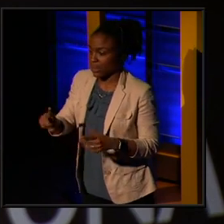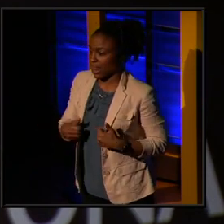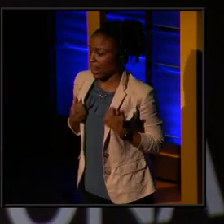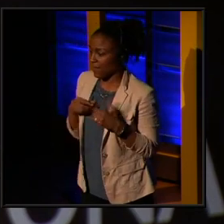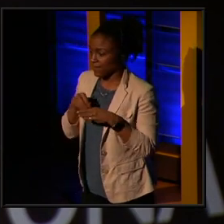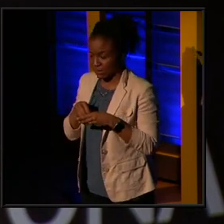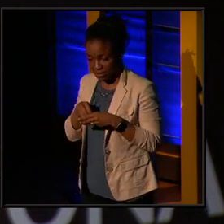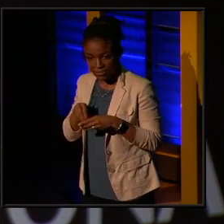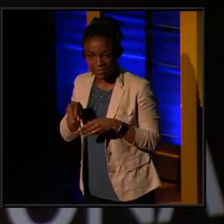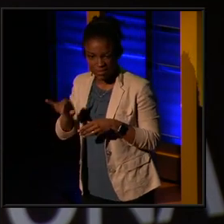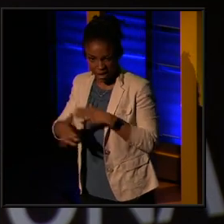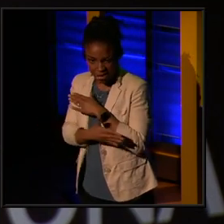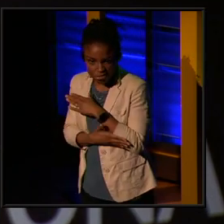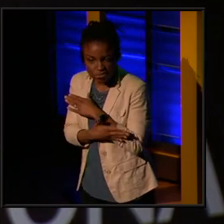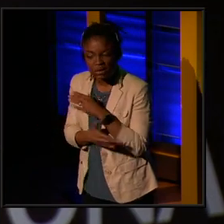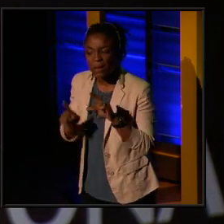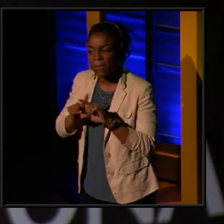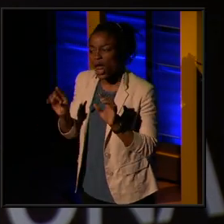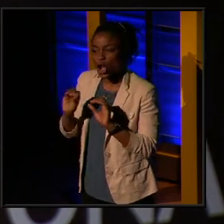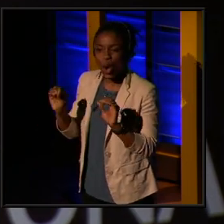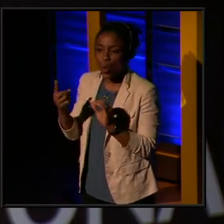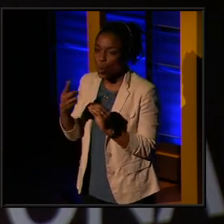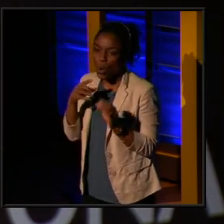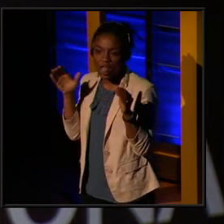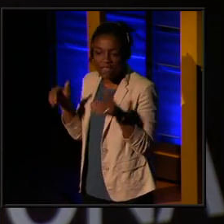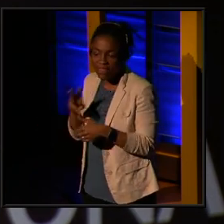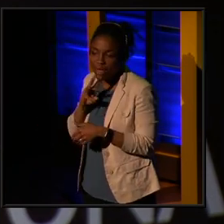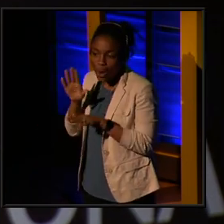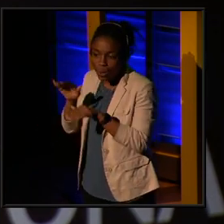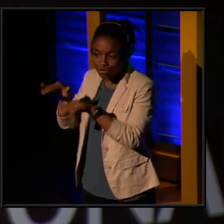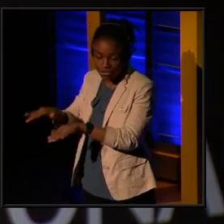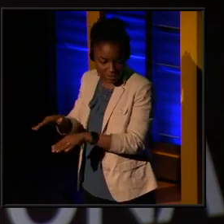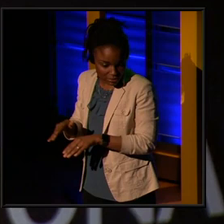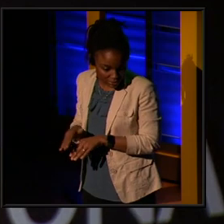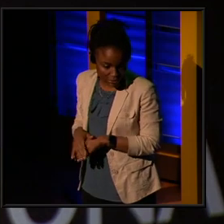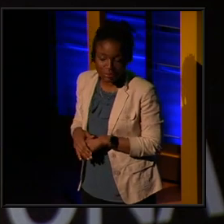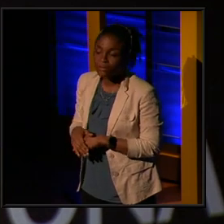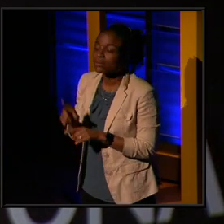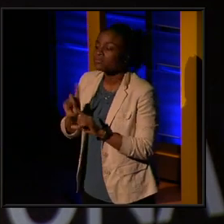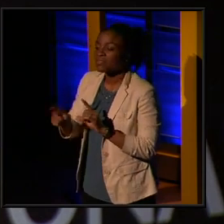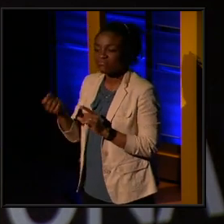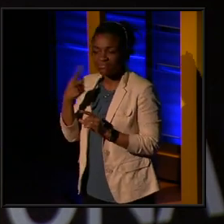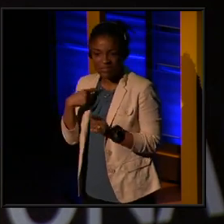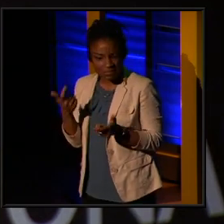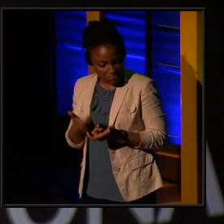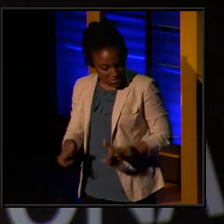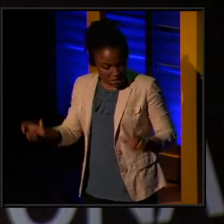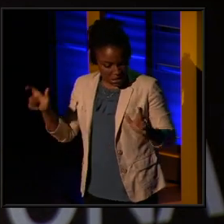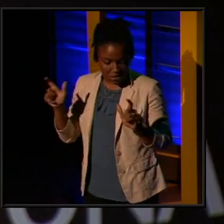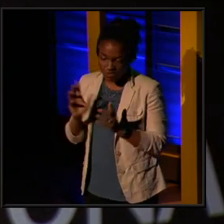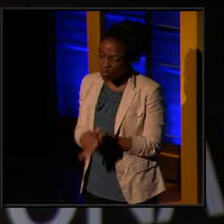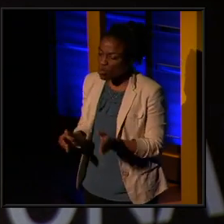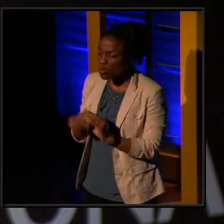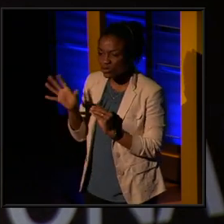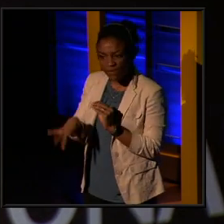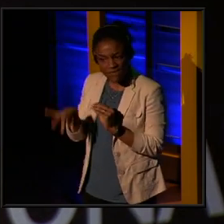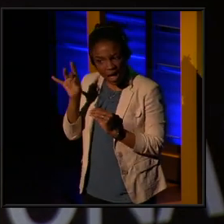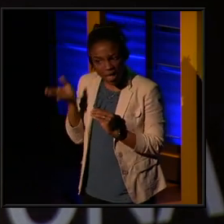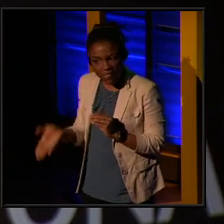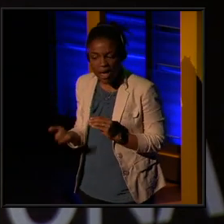changes are happening in our oceans, but there's also huge amounts of stories to be found. Yeah. So I started